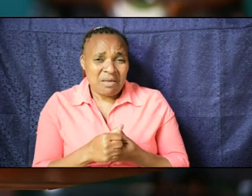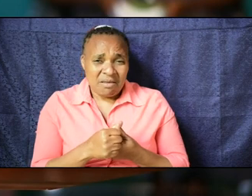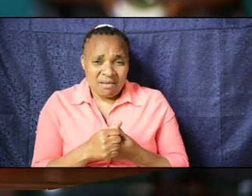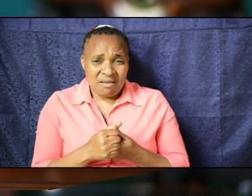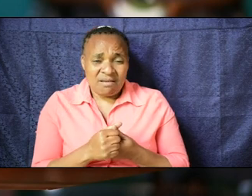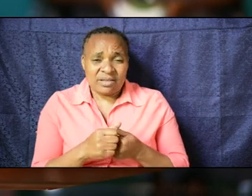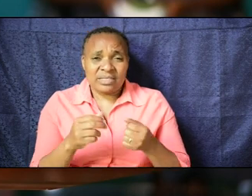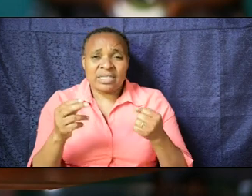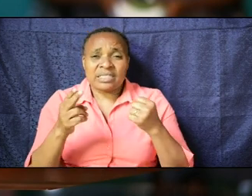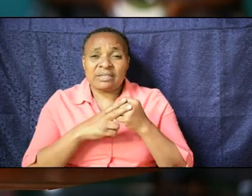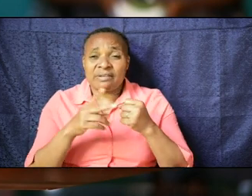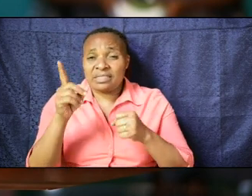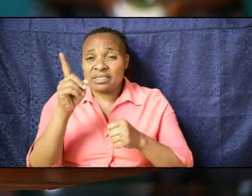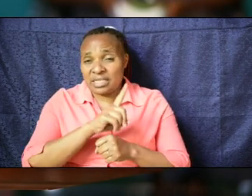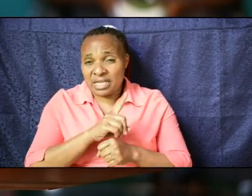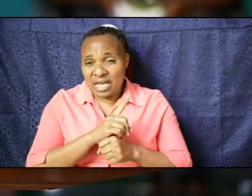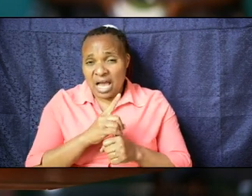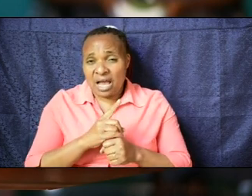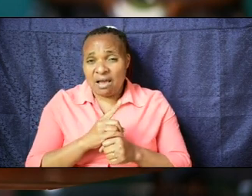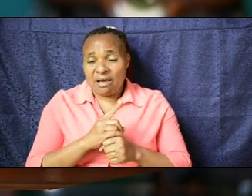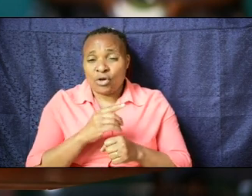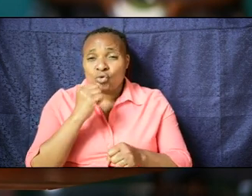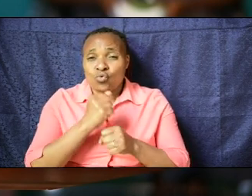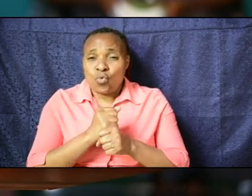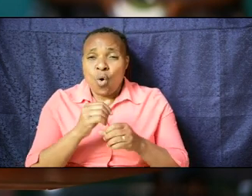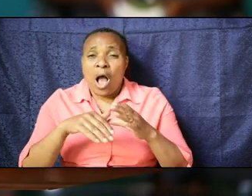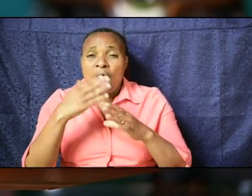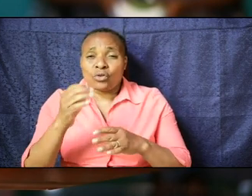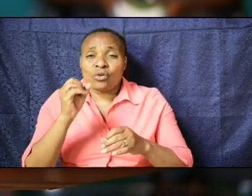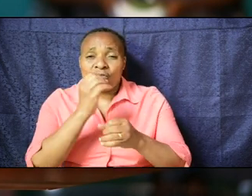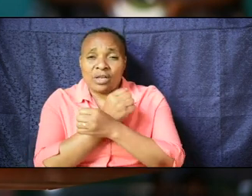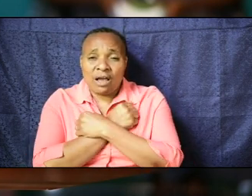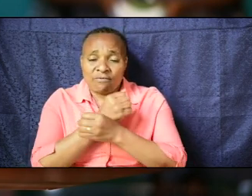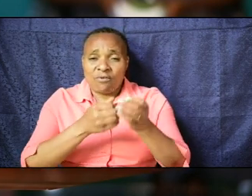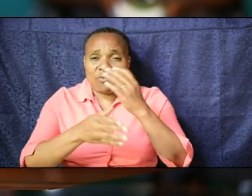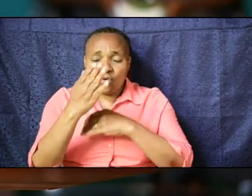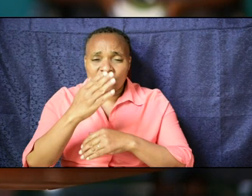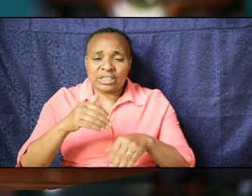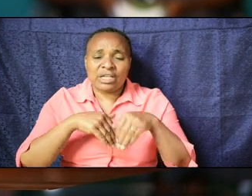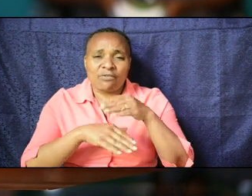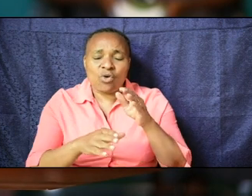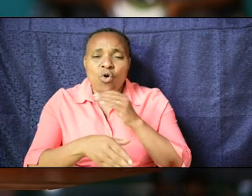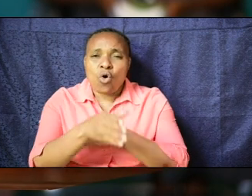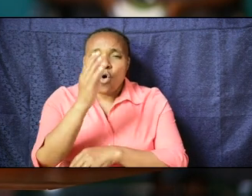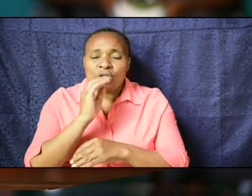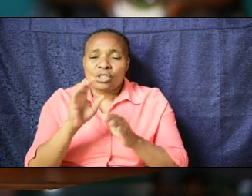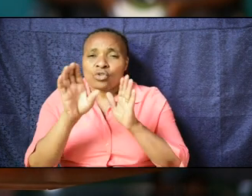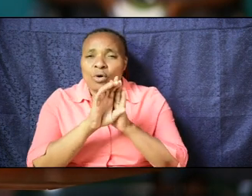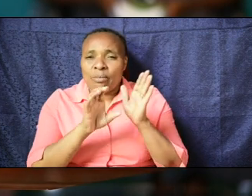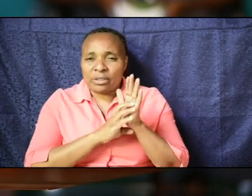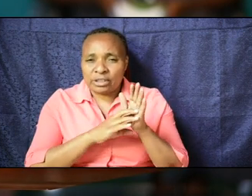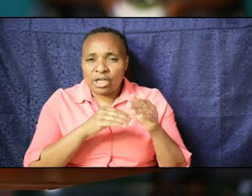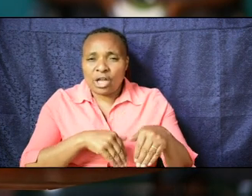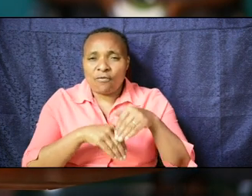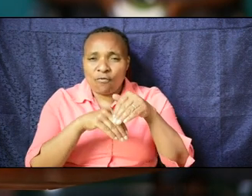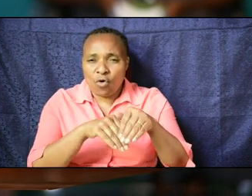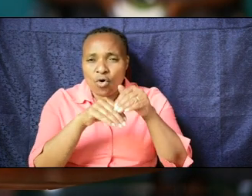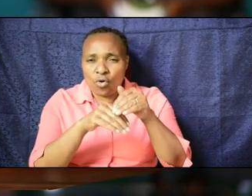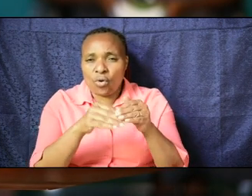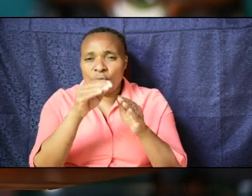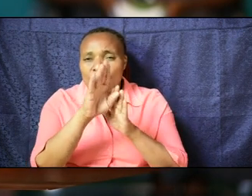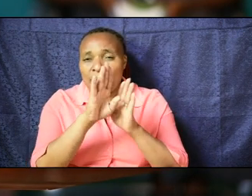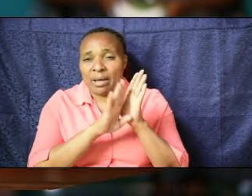the Seventh-day Adventists do this out of love for God. They follow God's commandments. They follow the Bible,